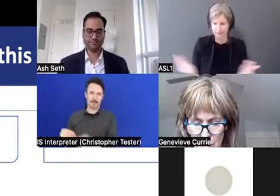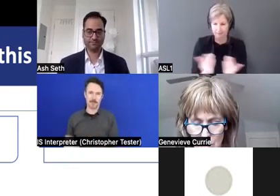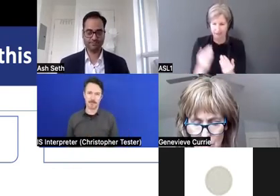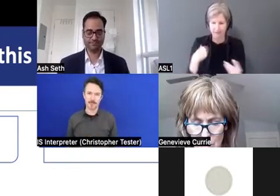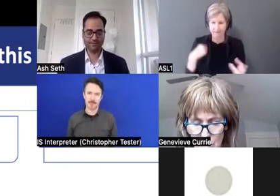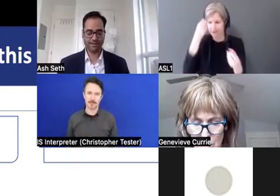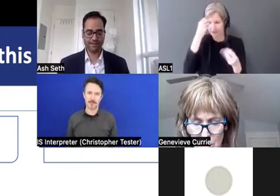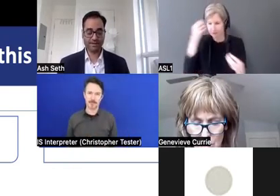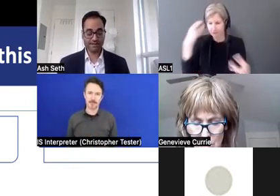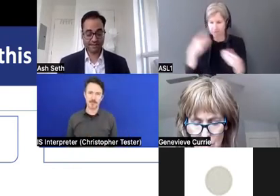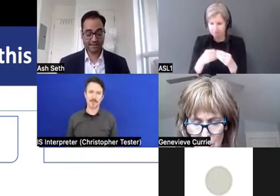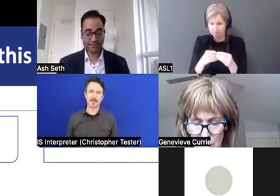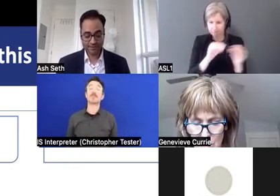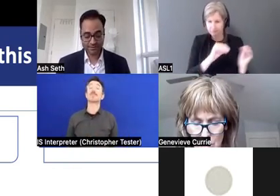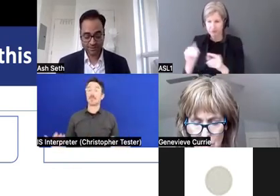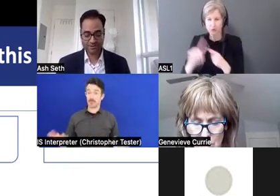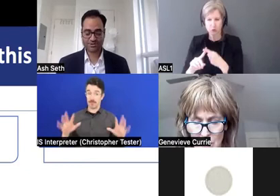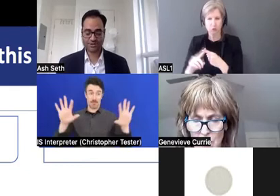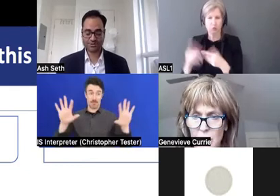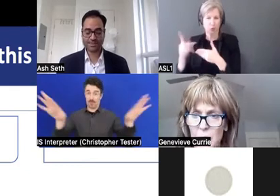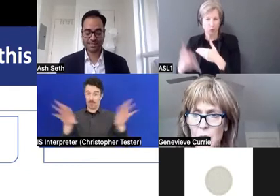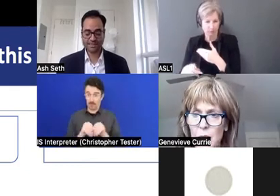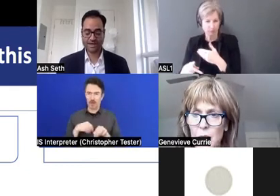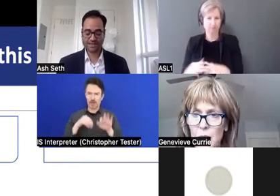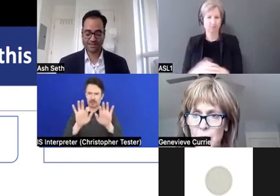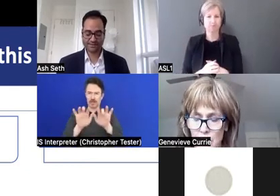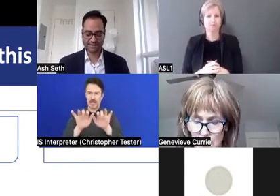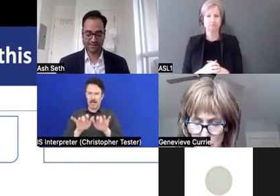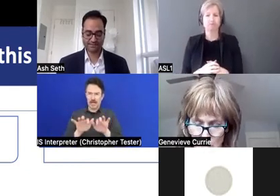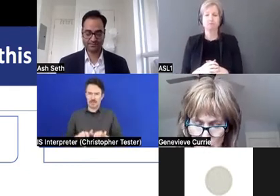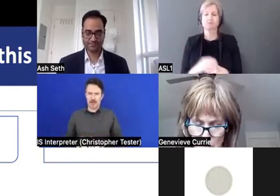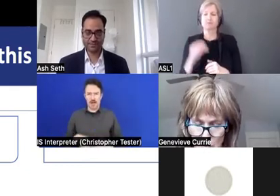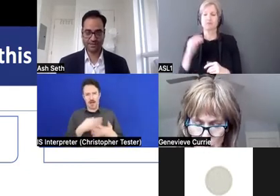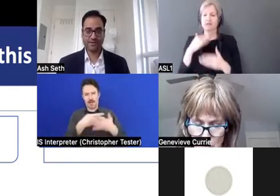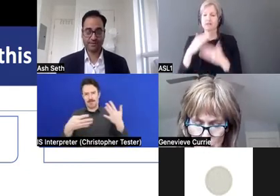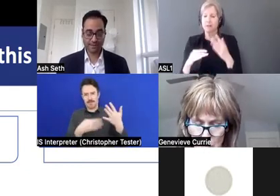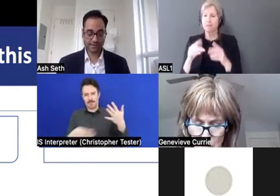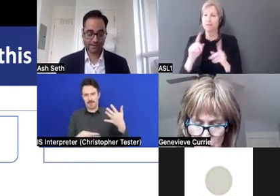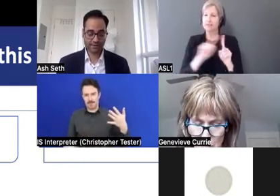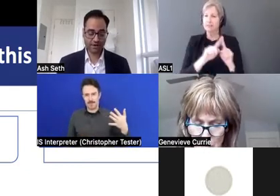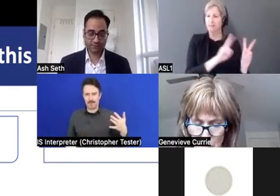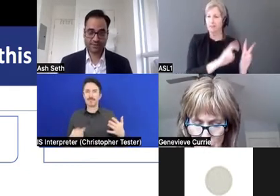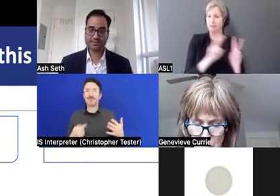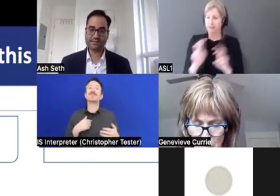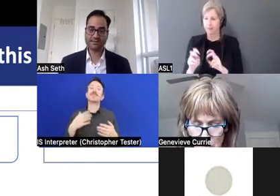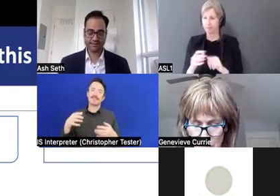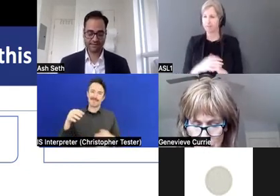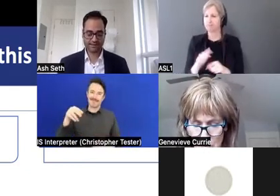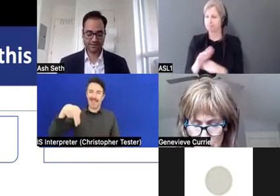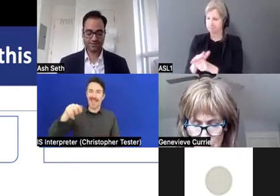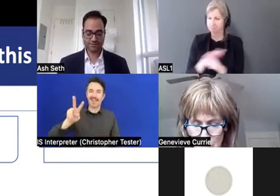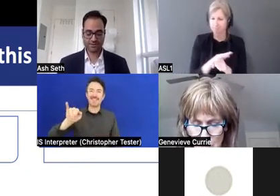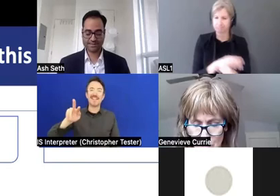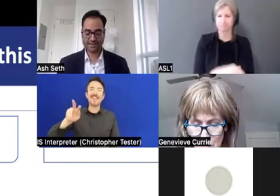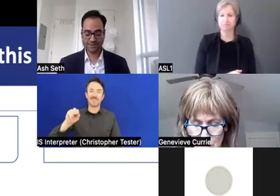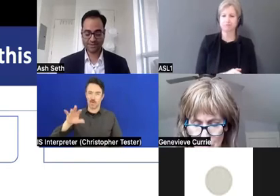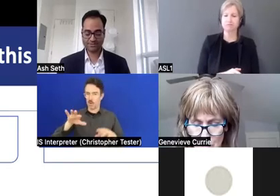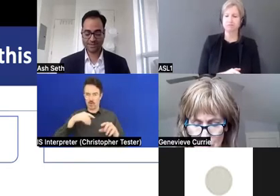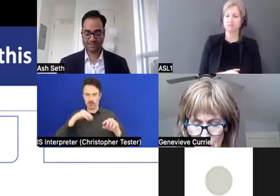software that helped researchers generate key thematic areas. Rigor and confidence in the research